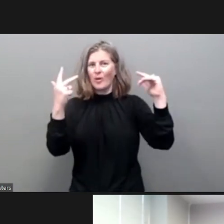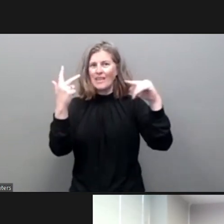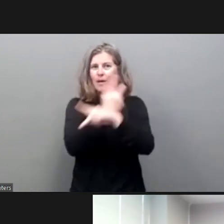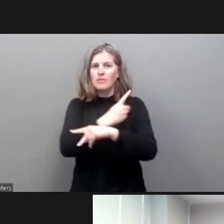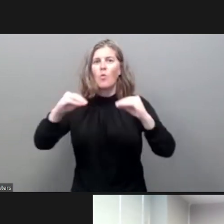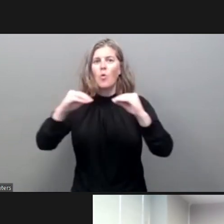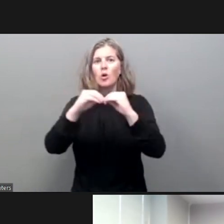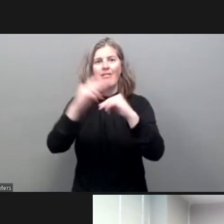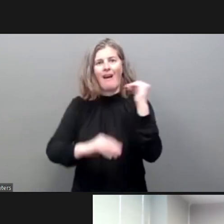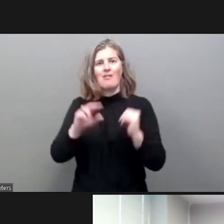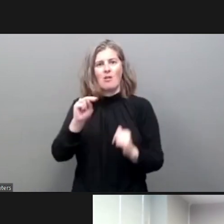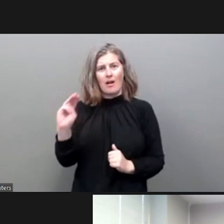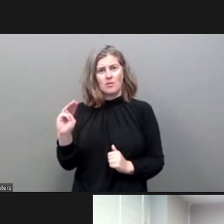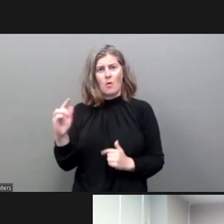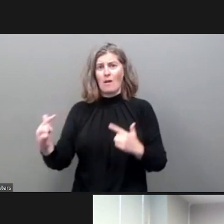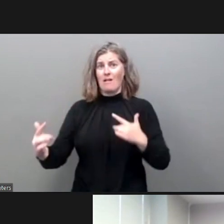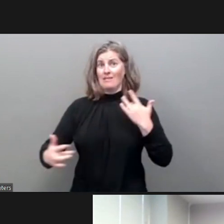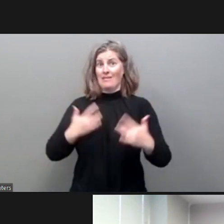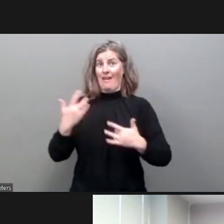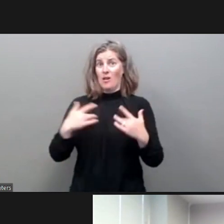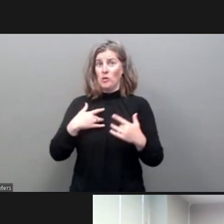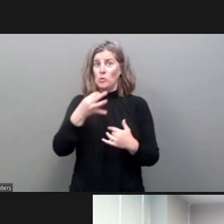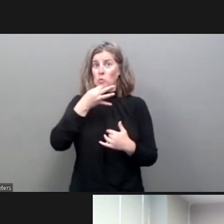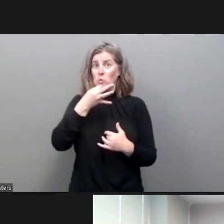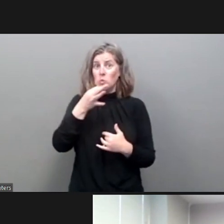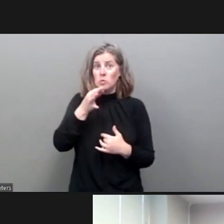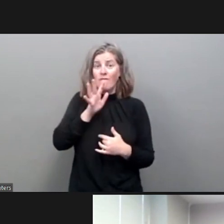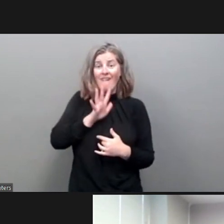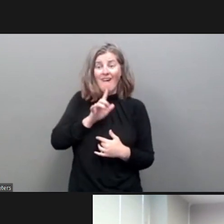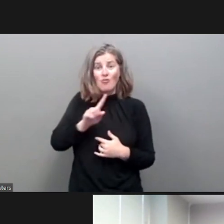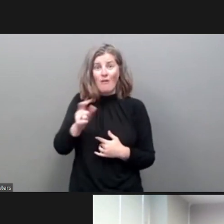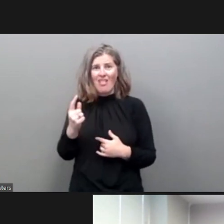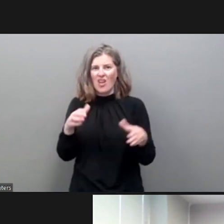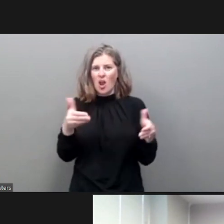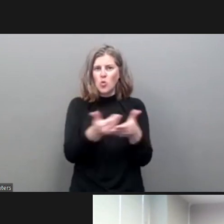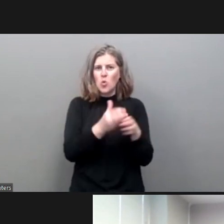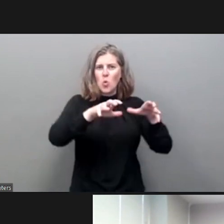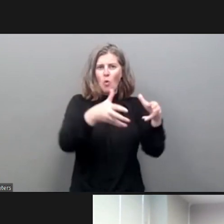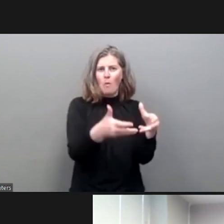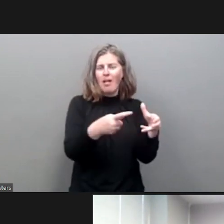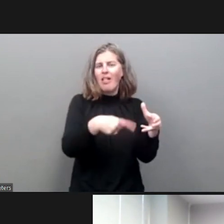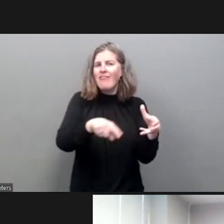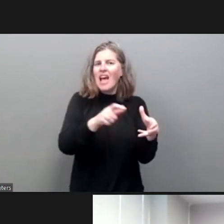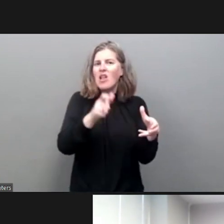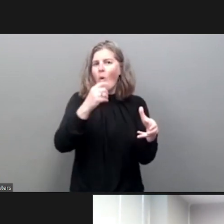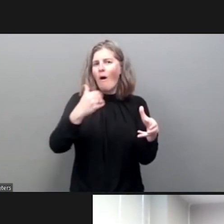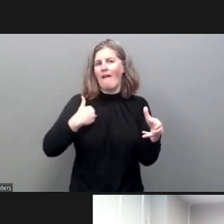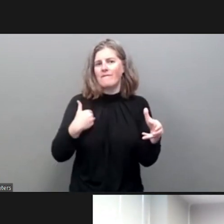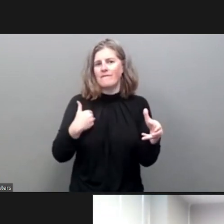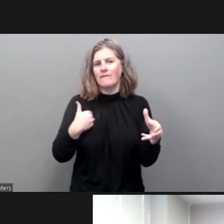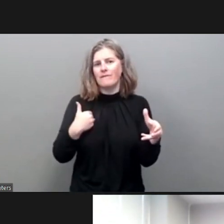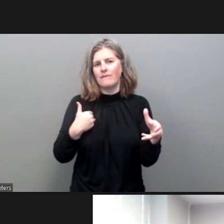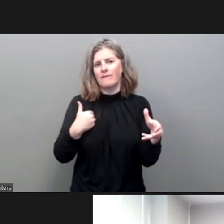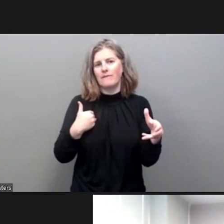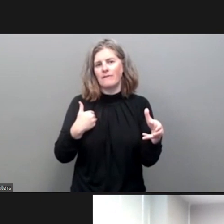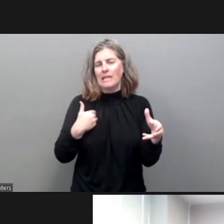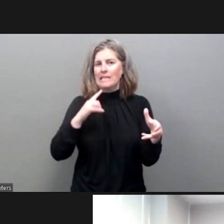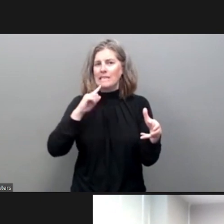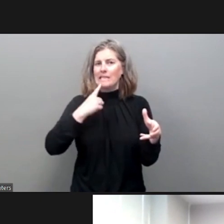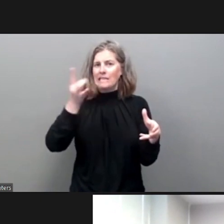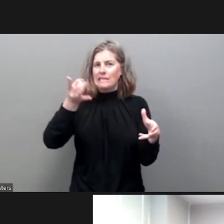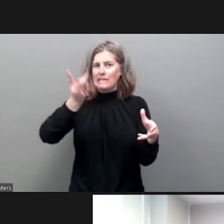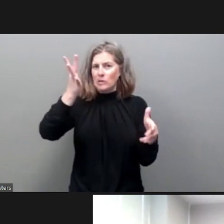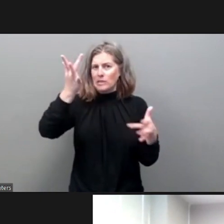excited about 5 to 11 getting vaccinated, a whole new group, is that while they don't get particularly seriously